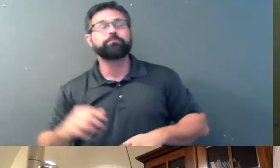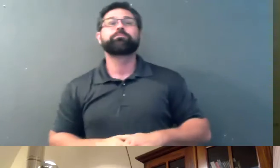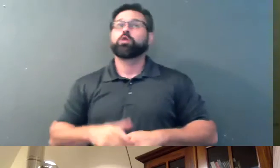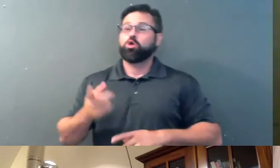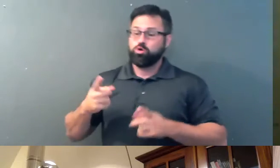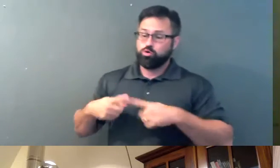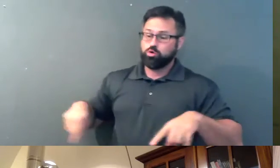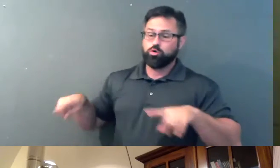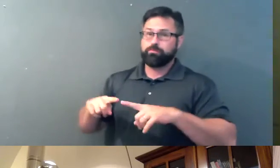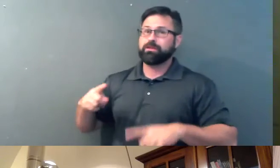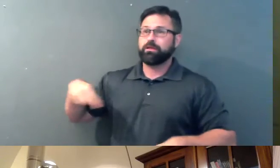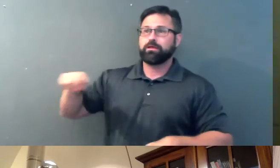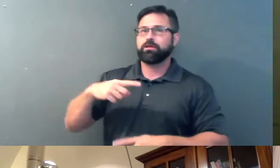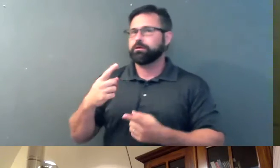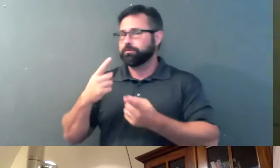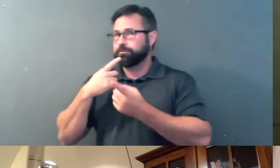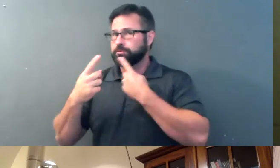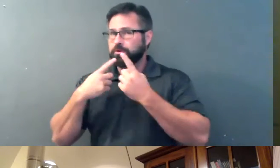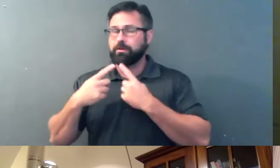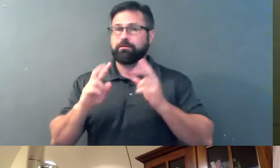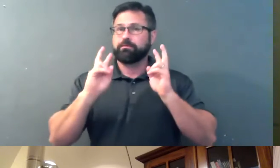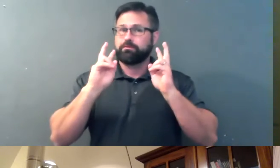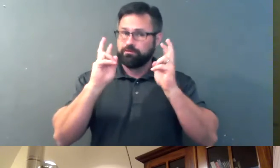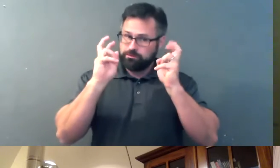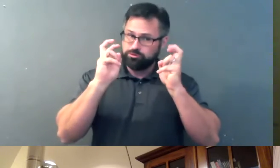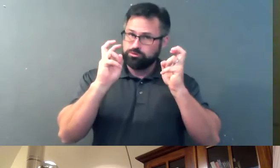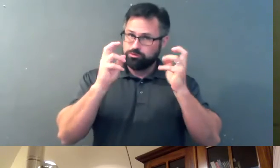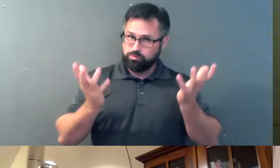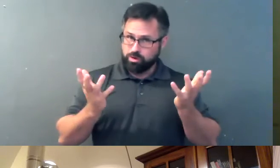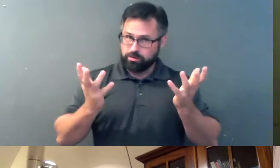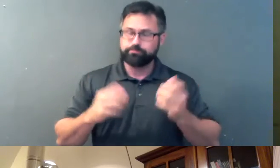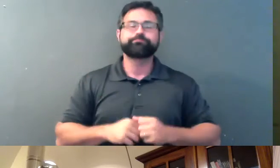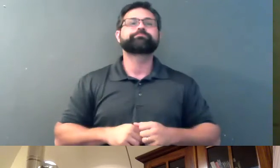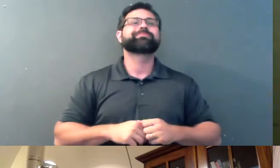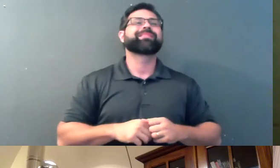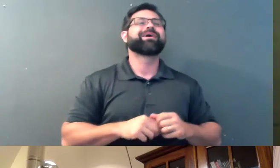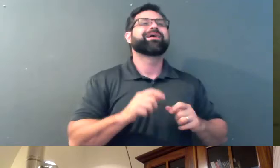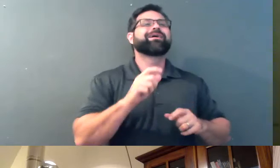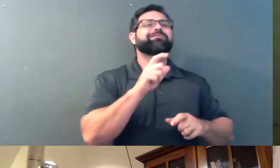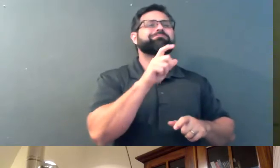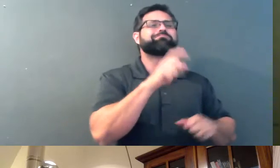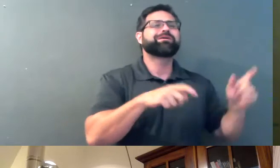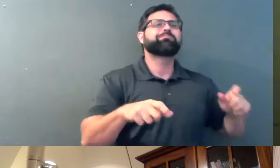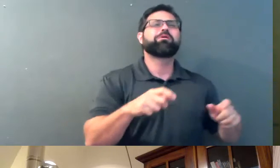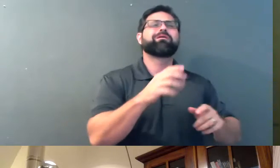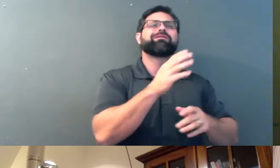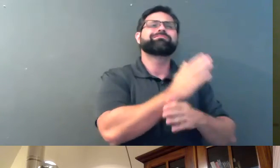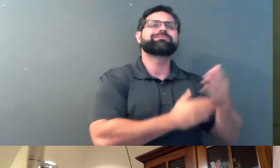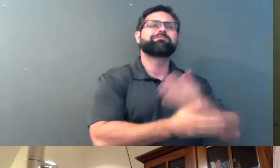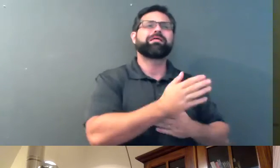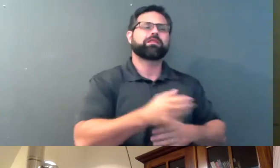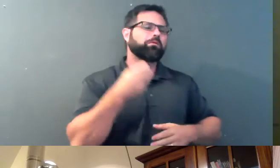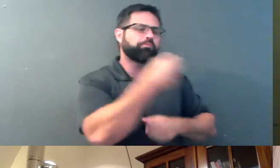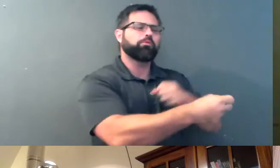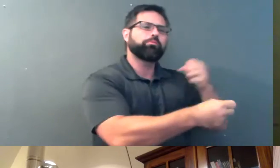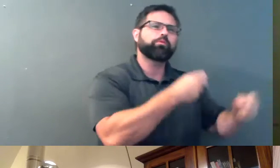discussed the issue of persons with disabilities in institutions and has set up a working group